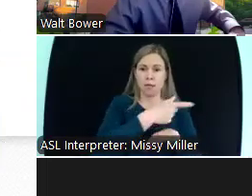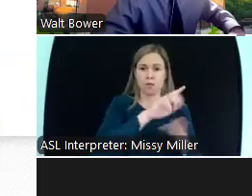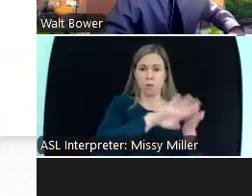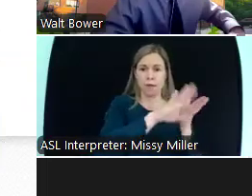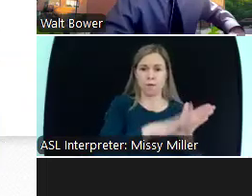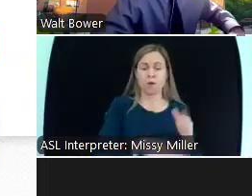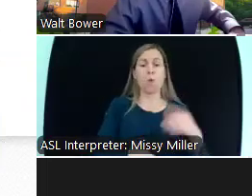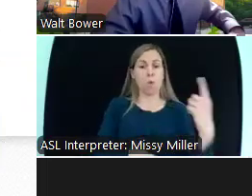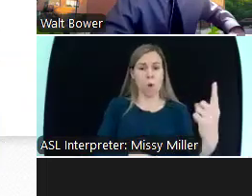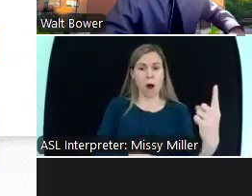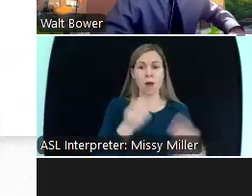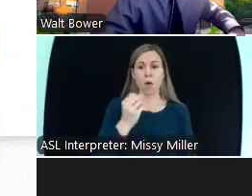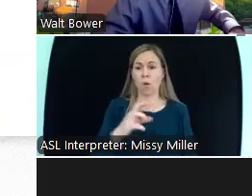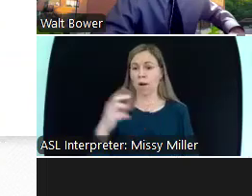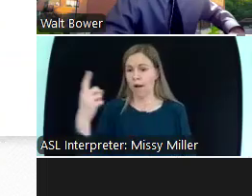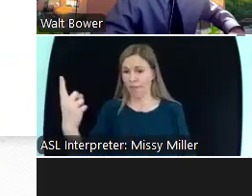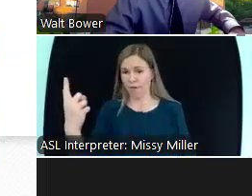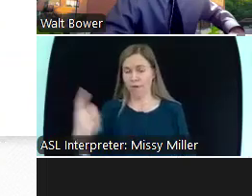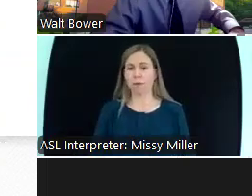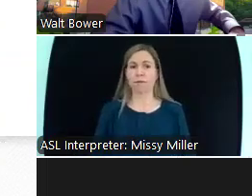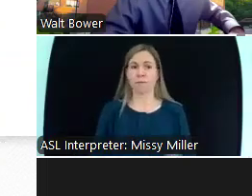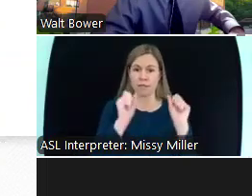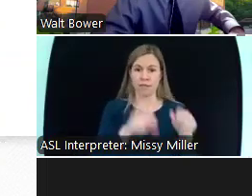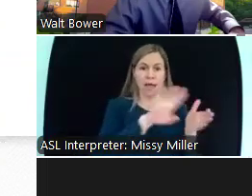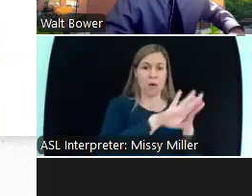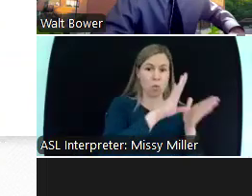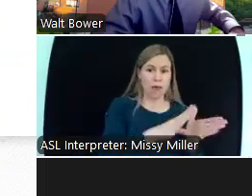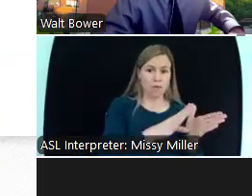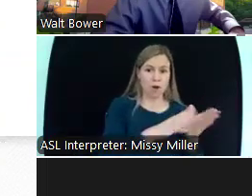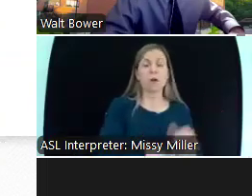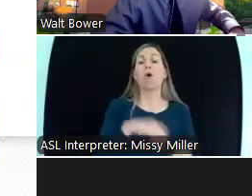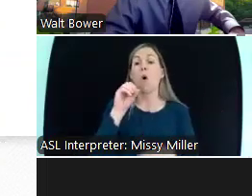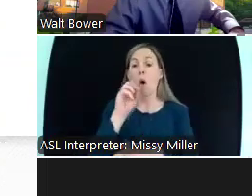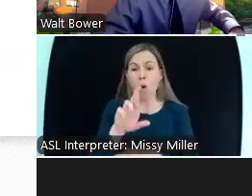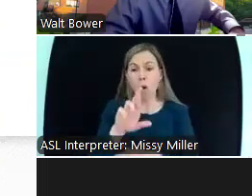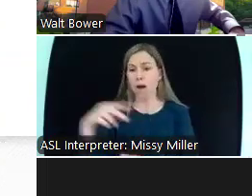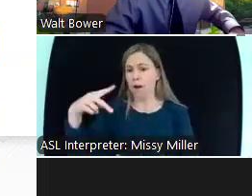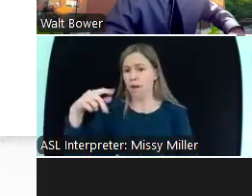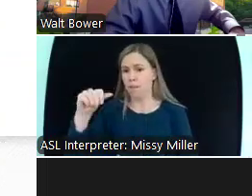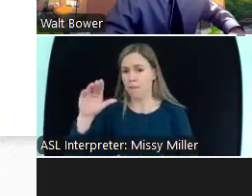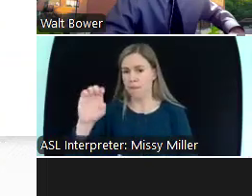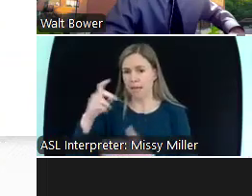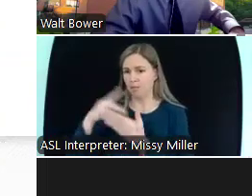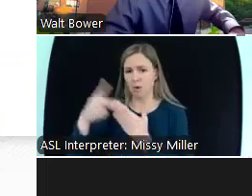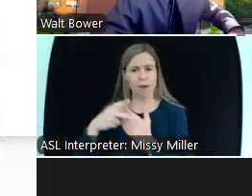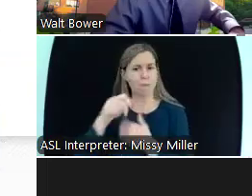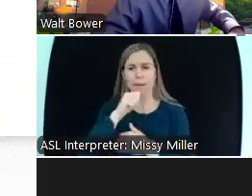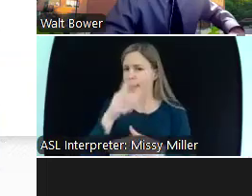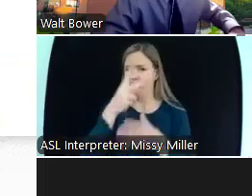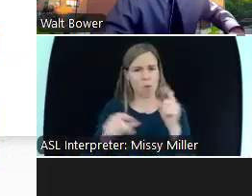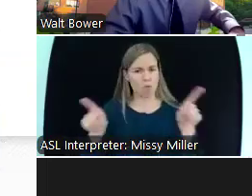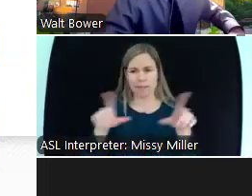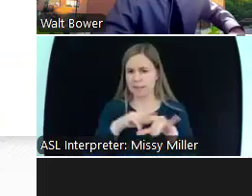be in a waiver or you can go to a PACE program, but not in both.